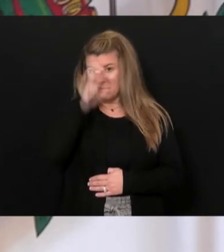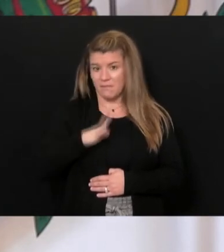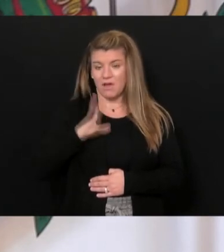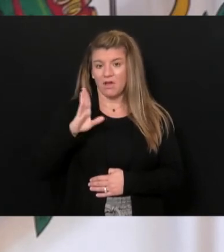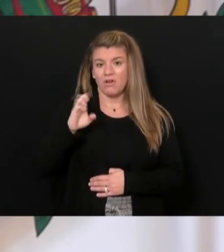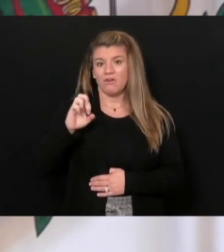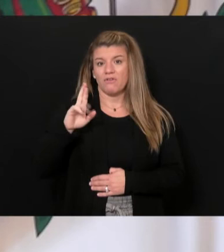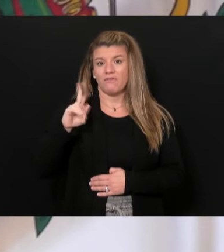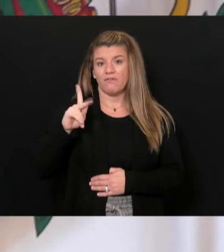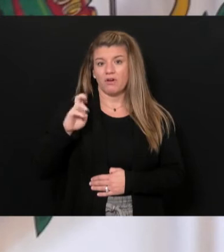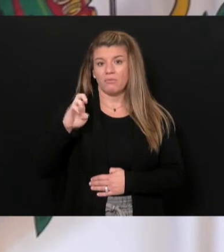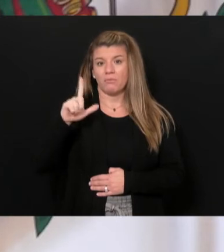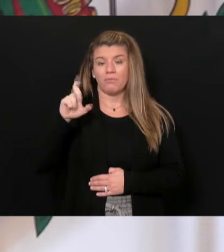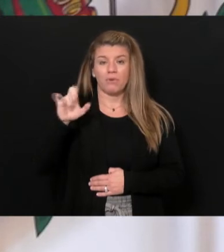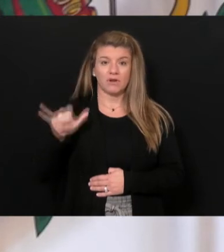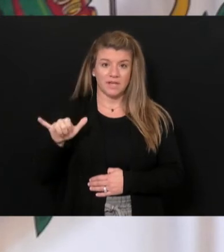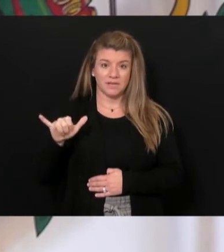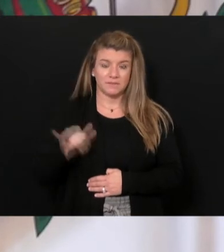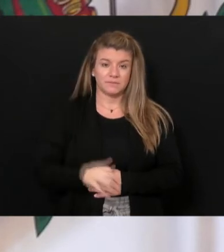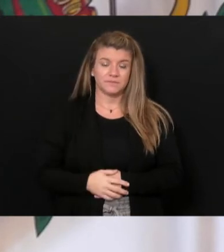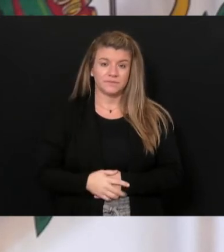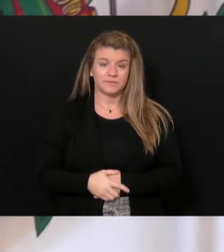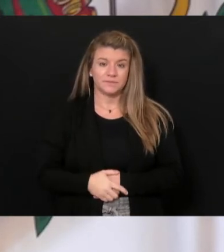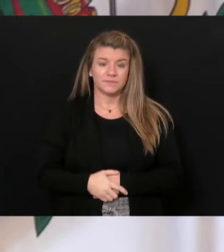Berkeley County.